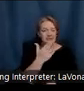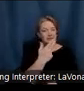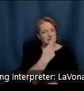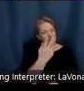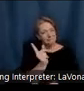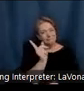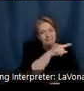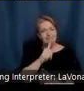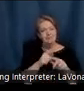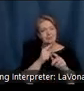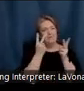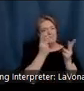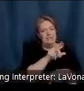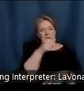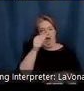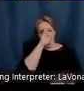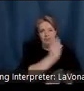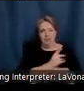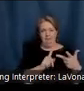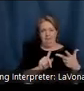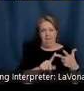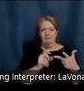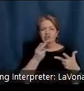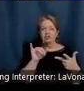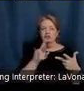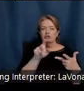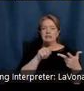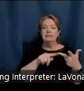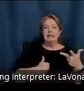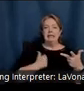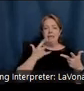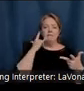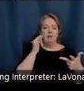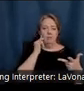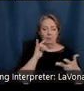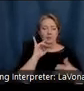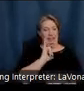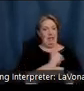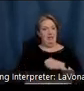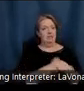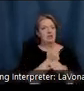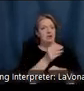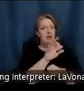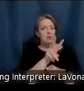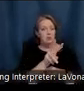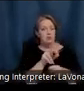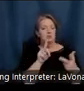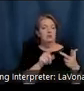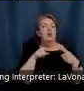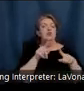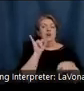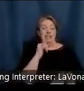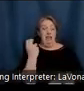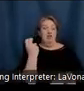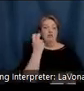son, Shirley, who lived in California. It was because of this trip that Steele once again found joy